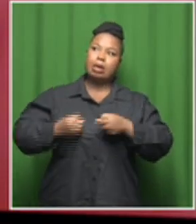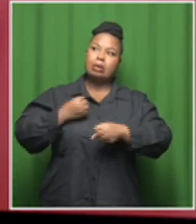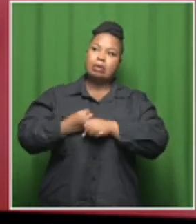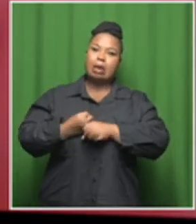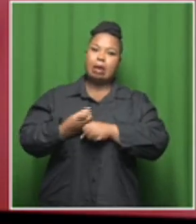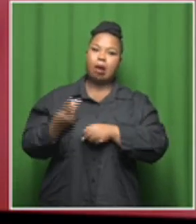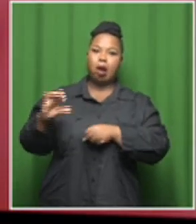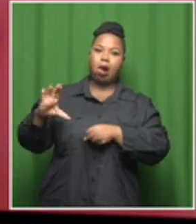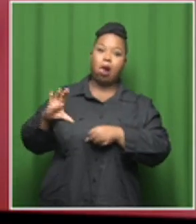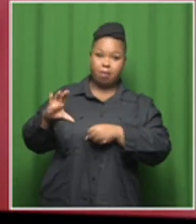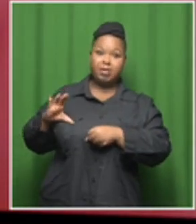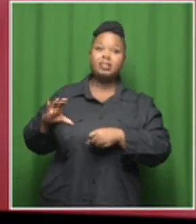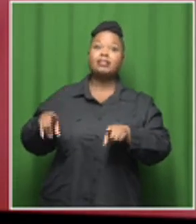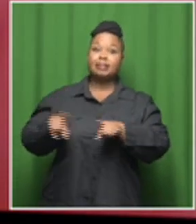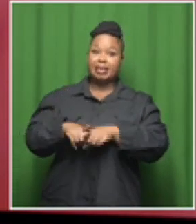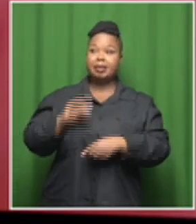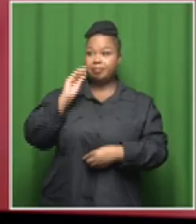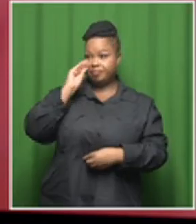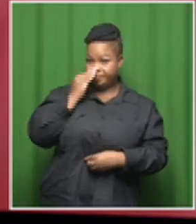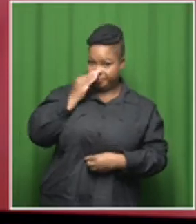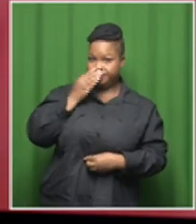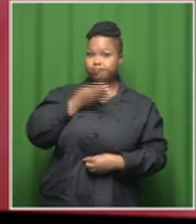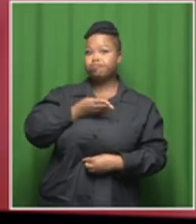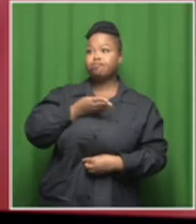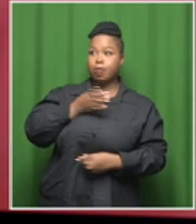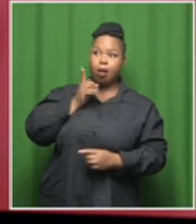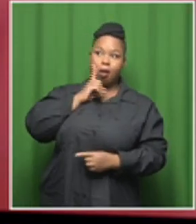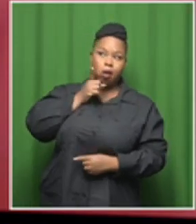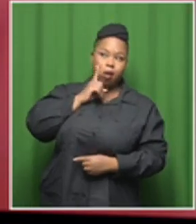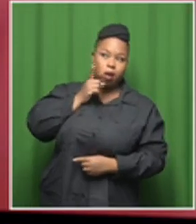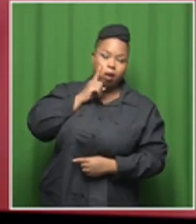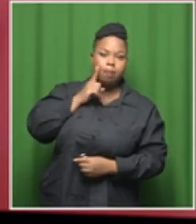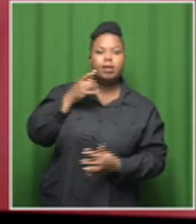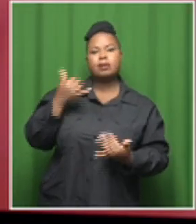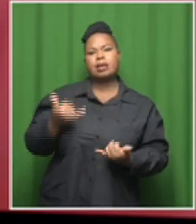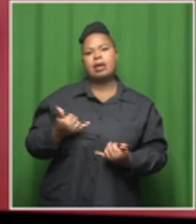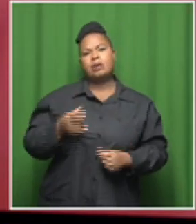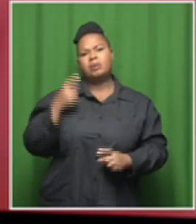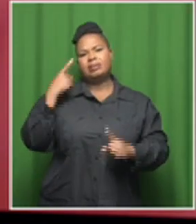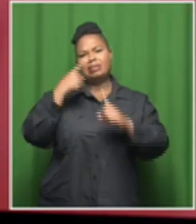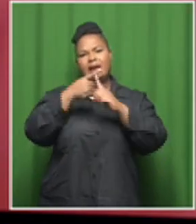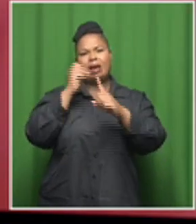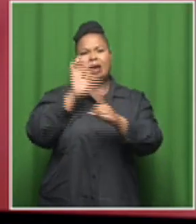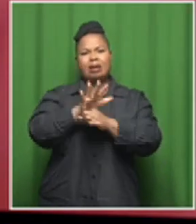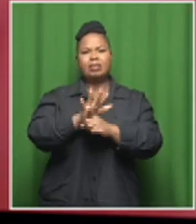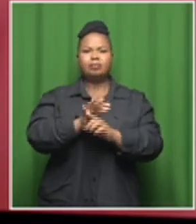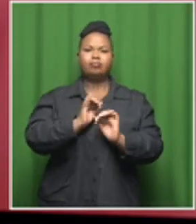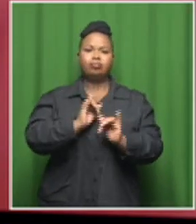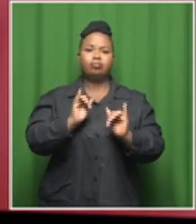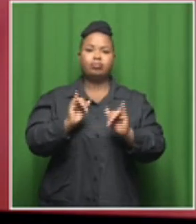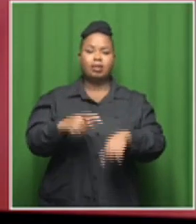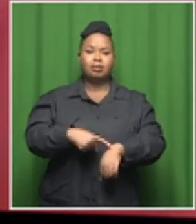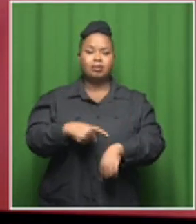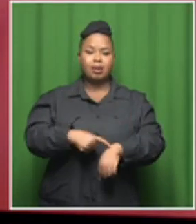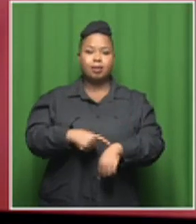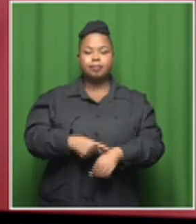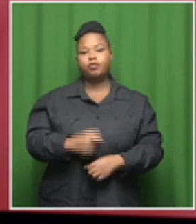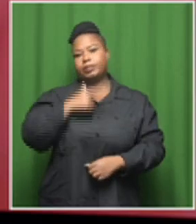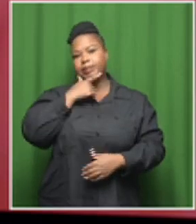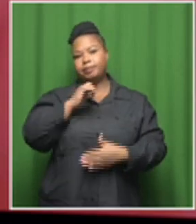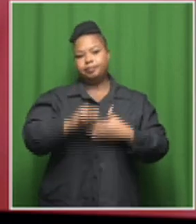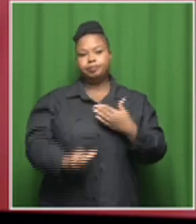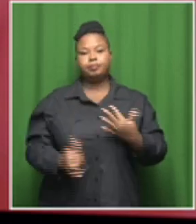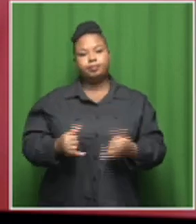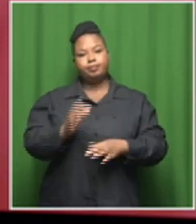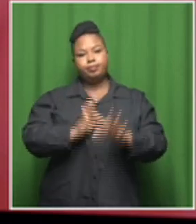criminals are waiting too. Now, members of Stokvels have increasingly been targeted by criminals during this period. But to talk to us more